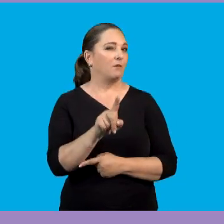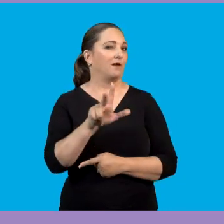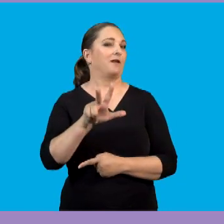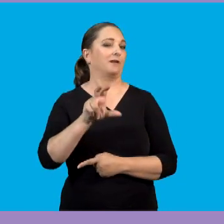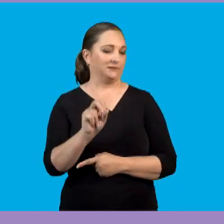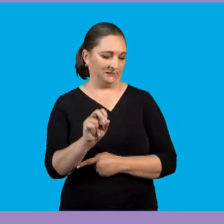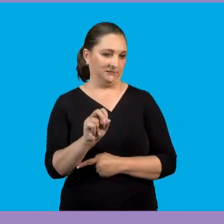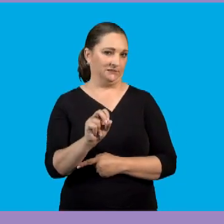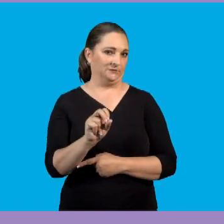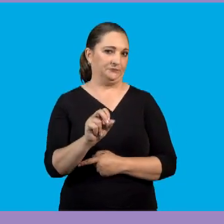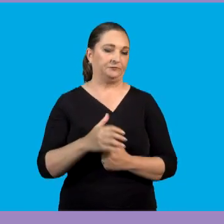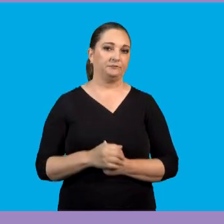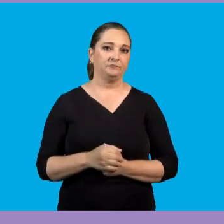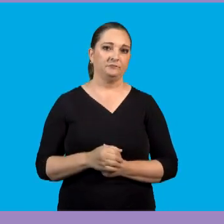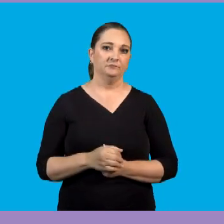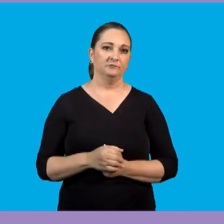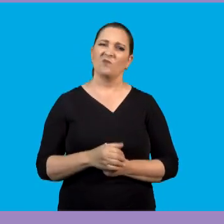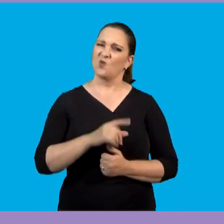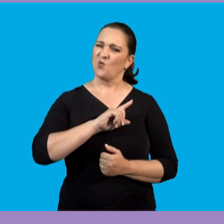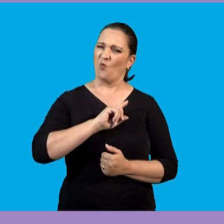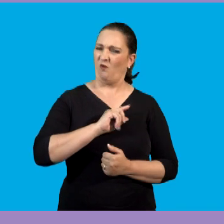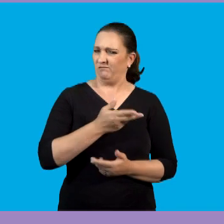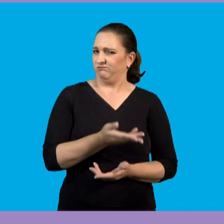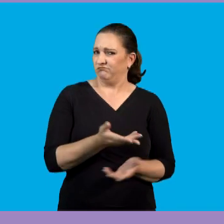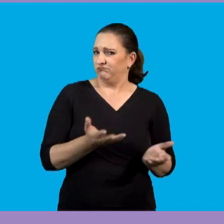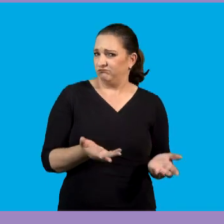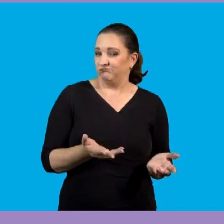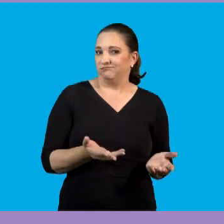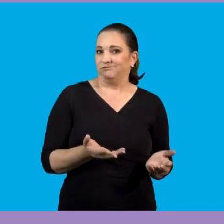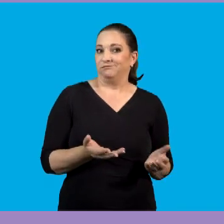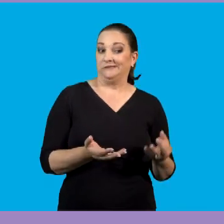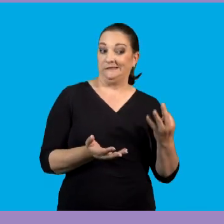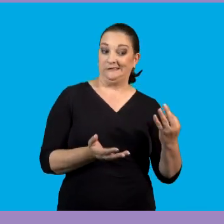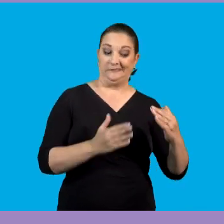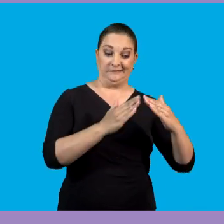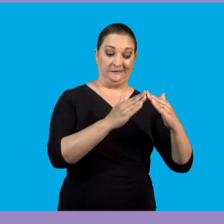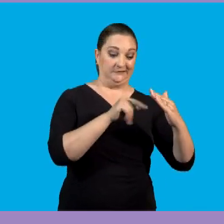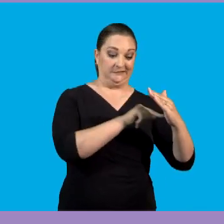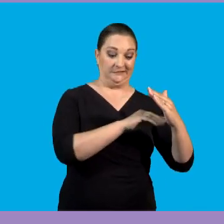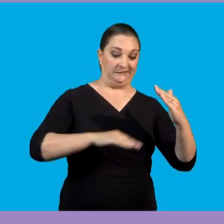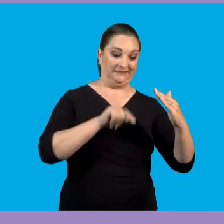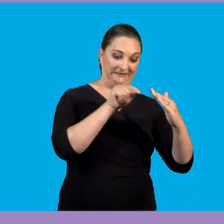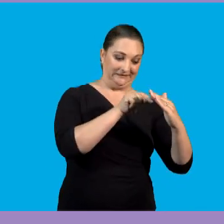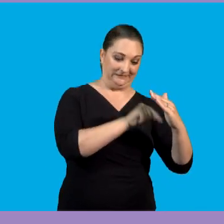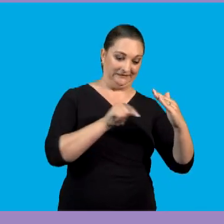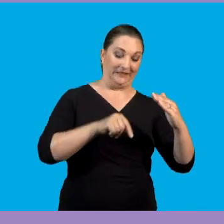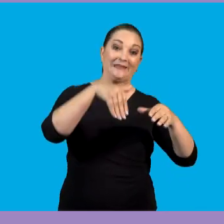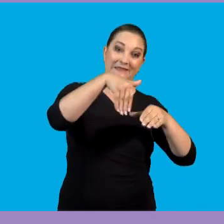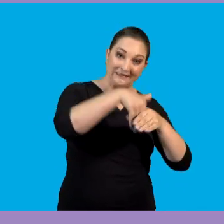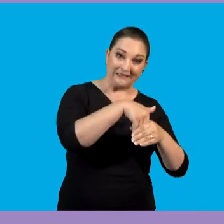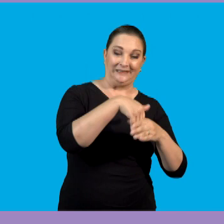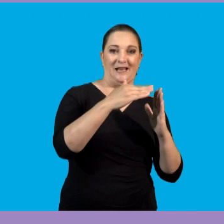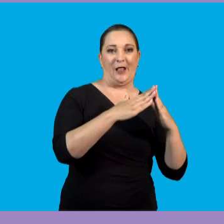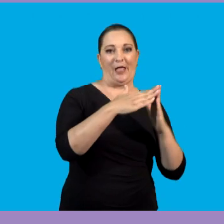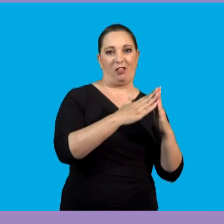to 180 degrees. Now, what is our reason for saying that? It's because these three angles are the